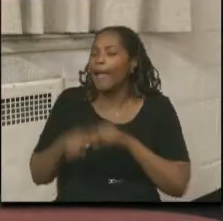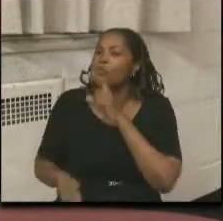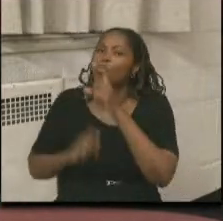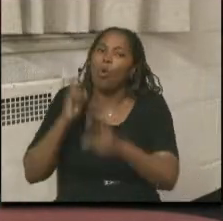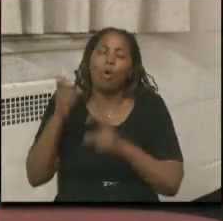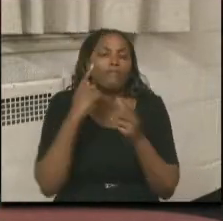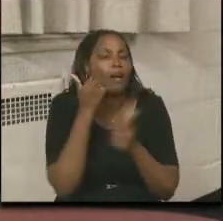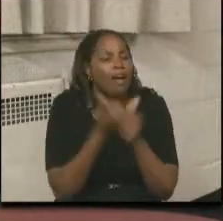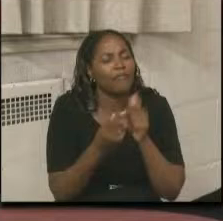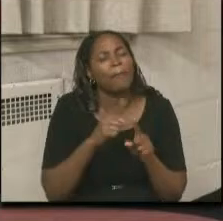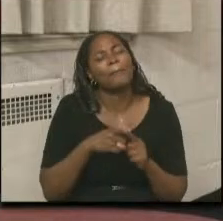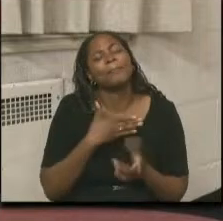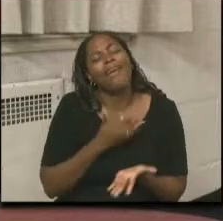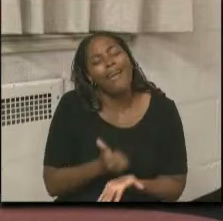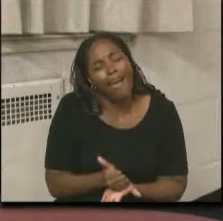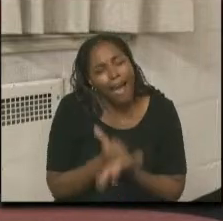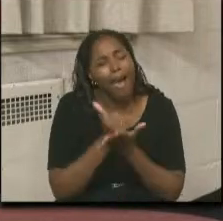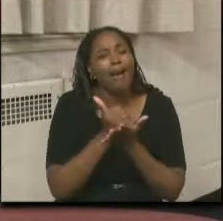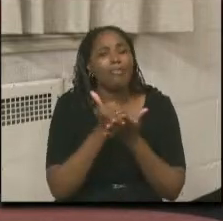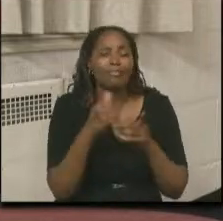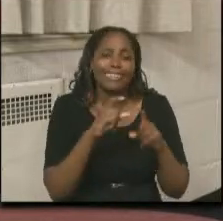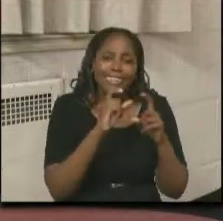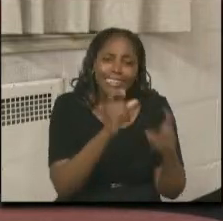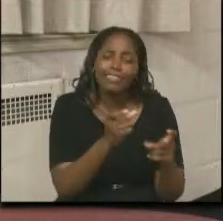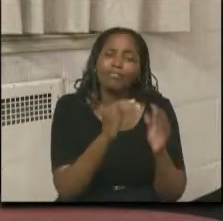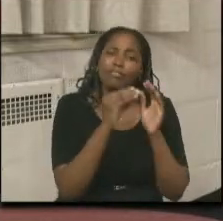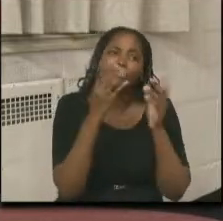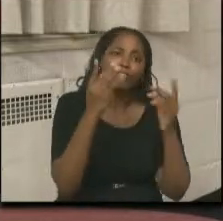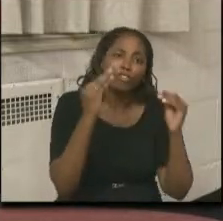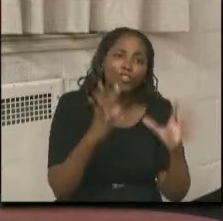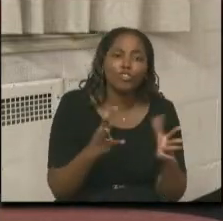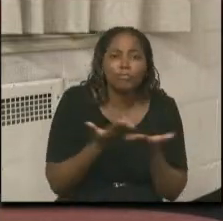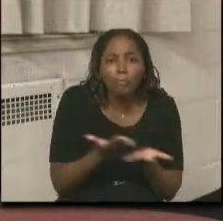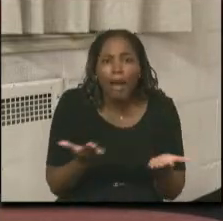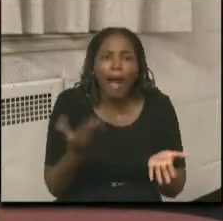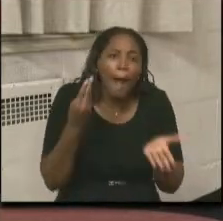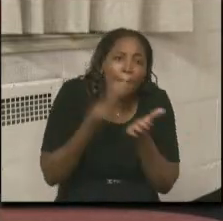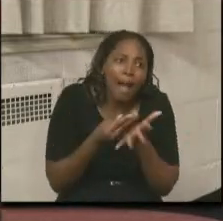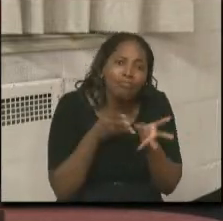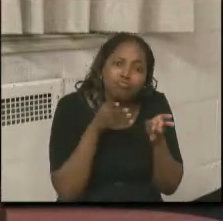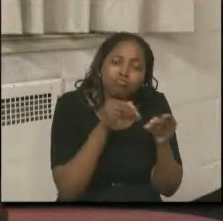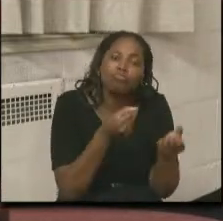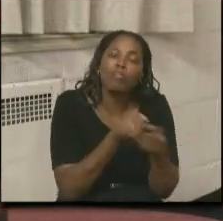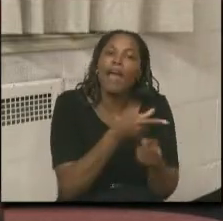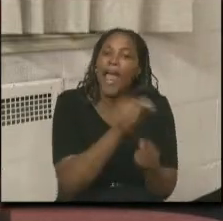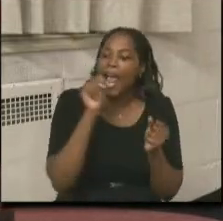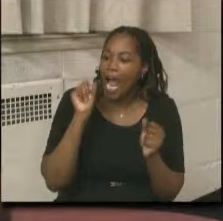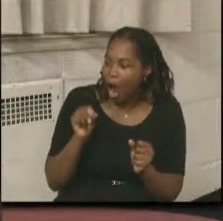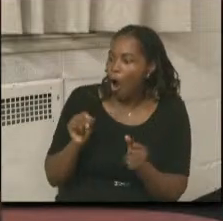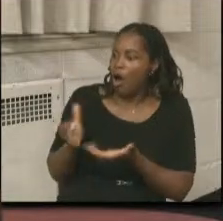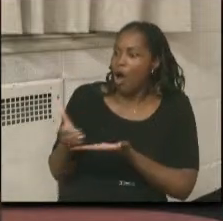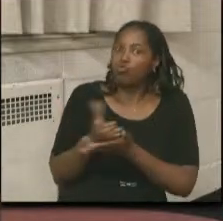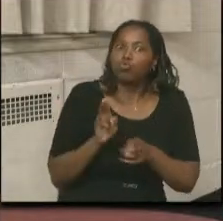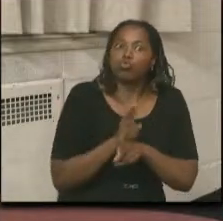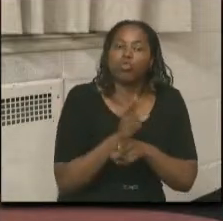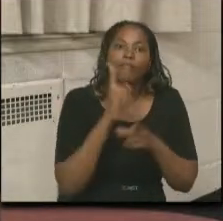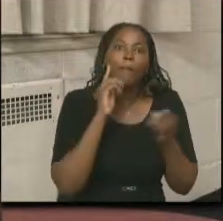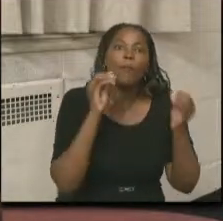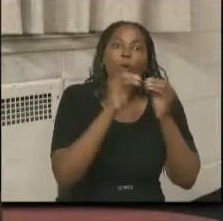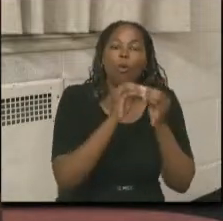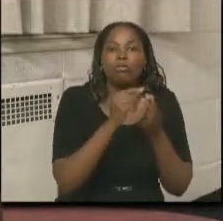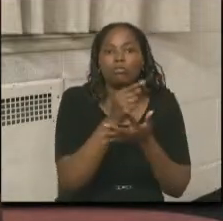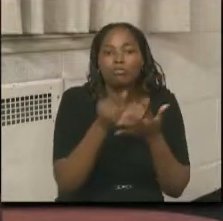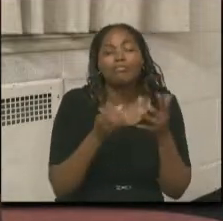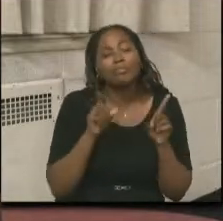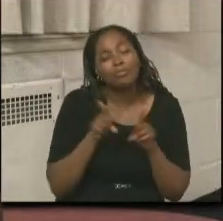help these teachers get some supplies and some money so they can do great things. And also let's see if we can,